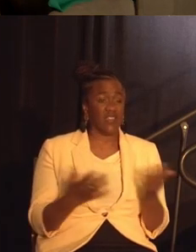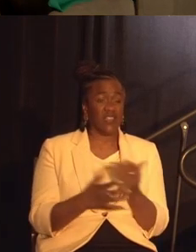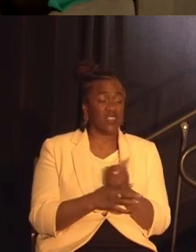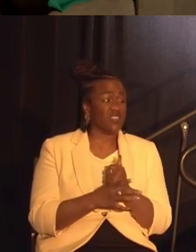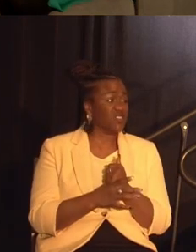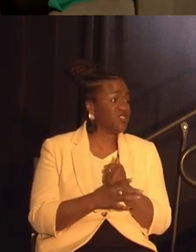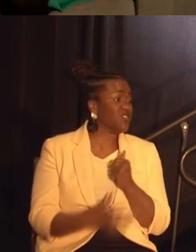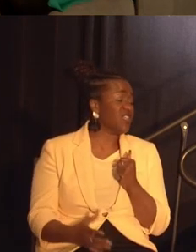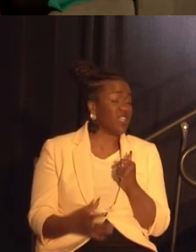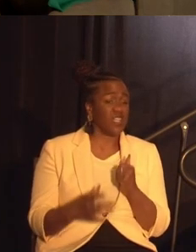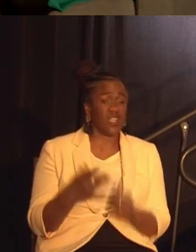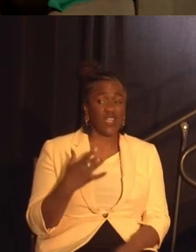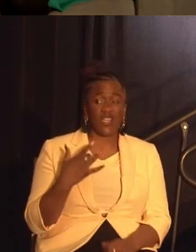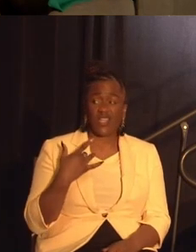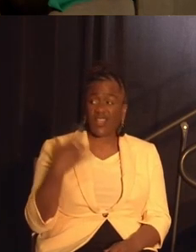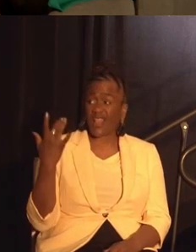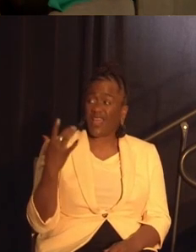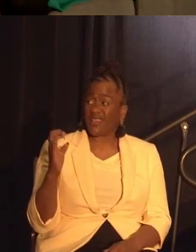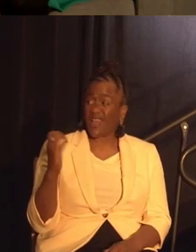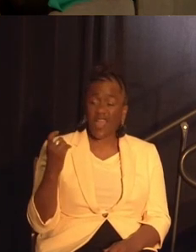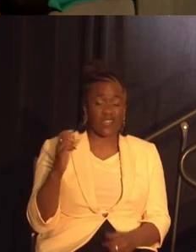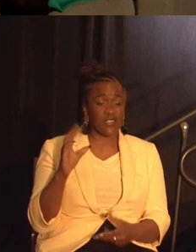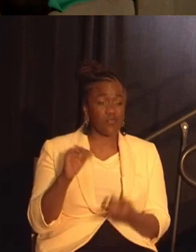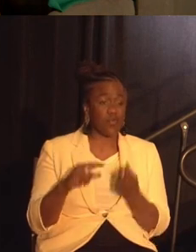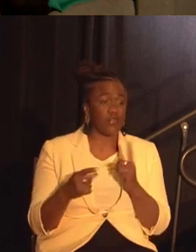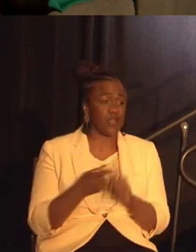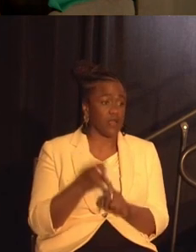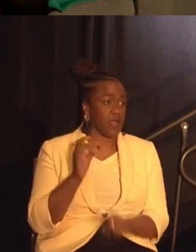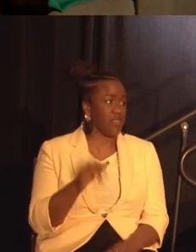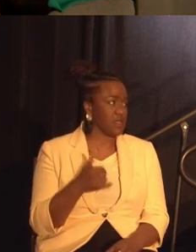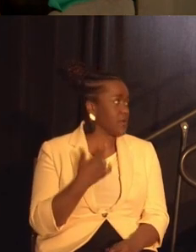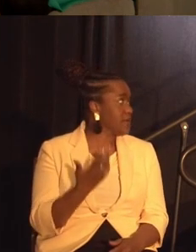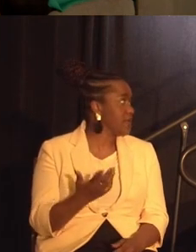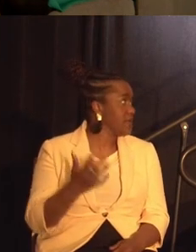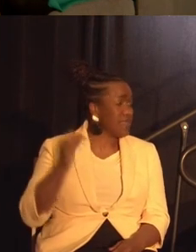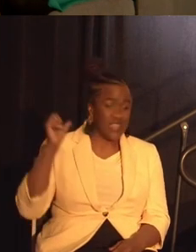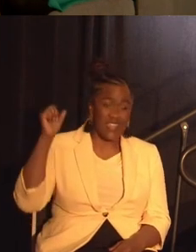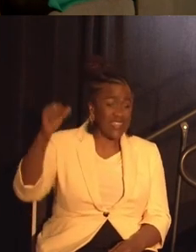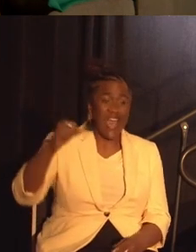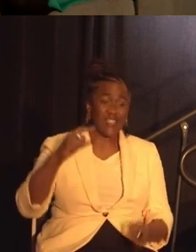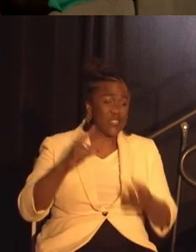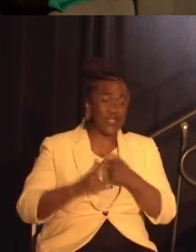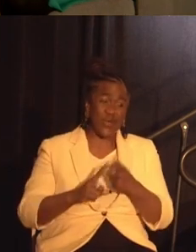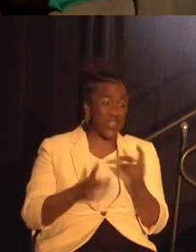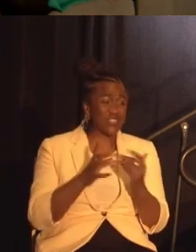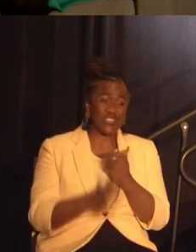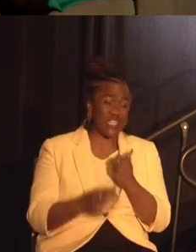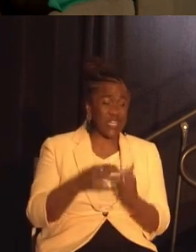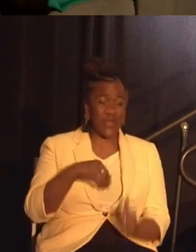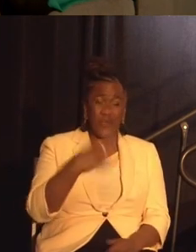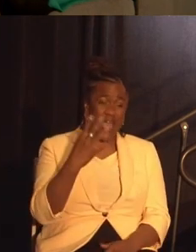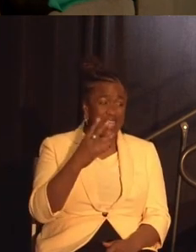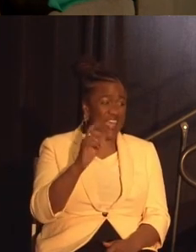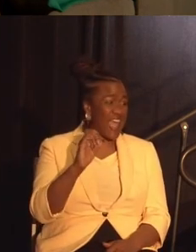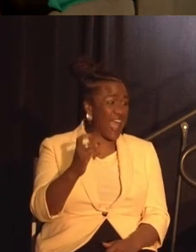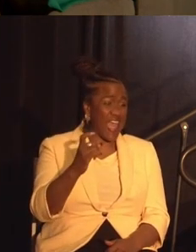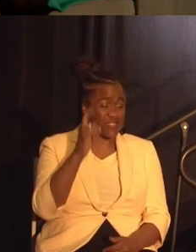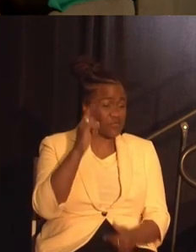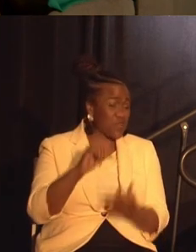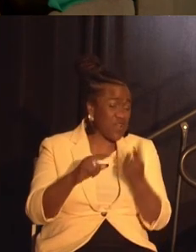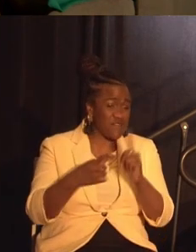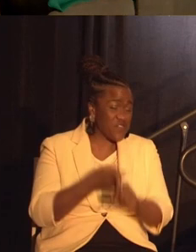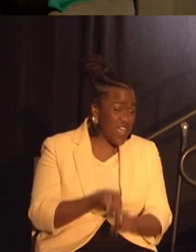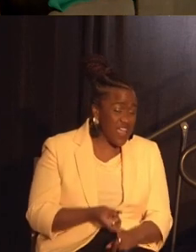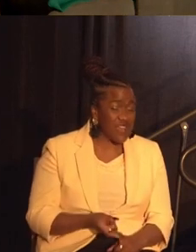white ex-boyfriends. That is where I'm vulnerable. Yes to the shitty white ex-boyfriends. I